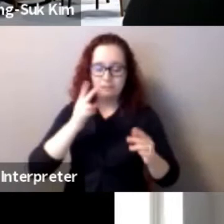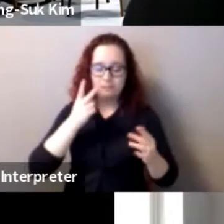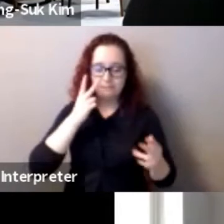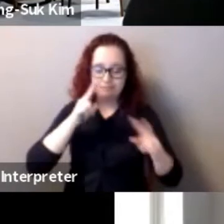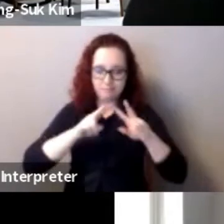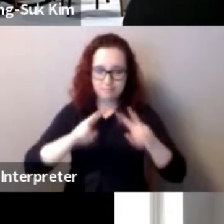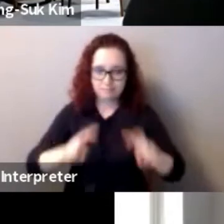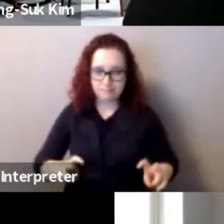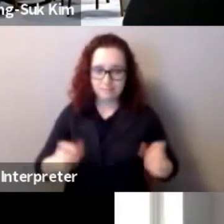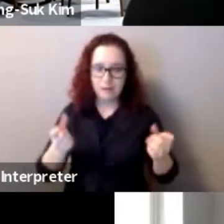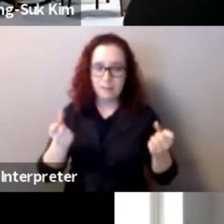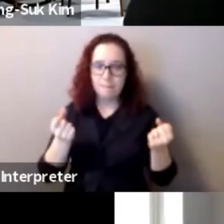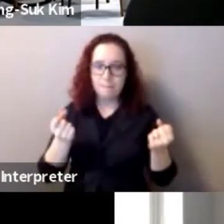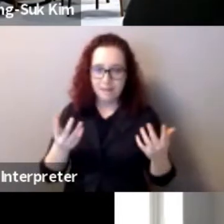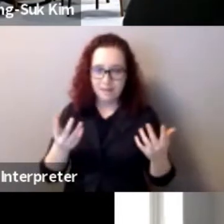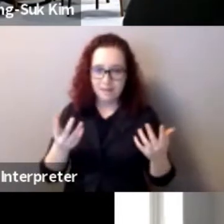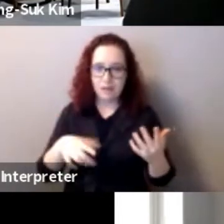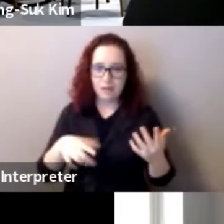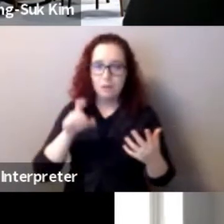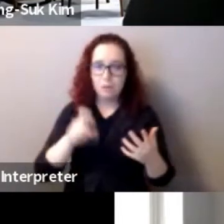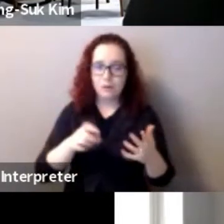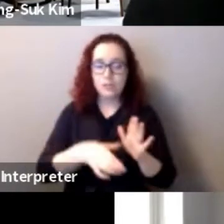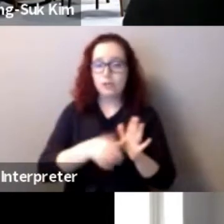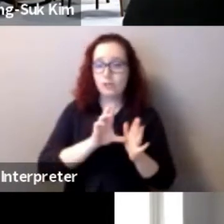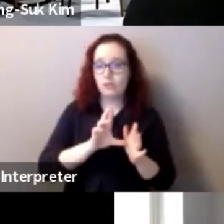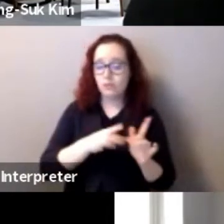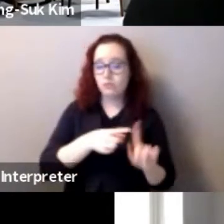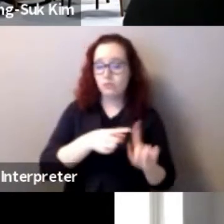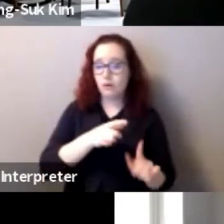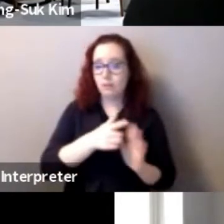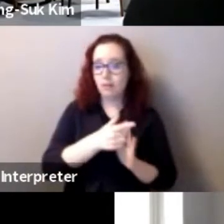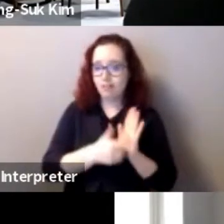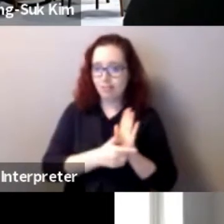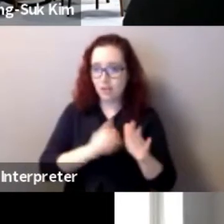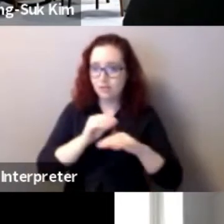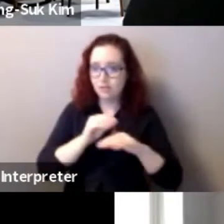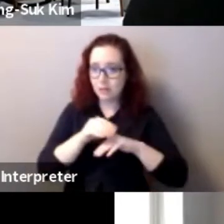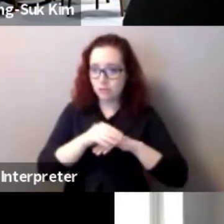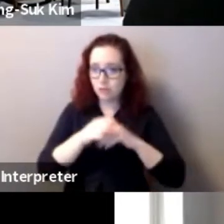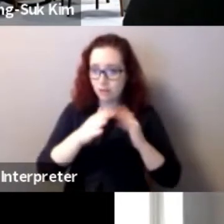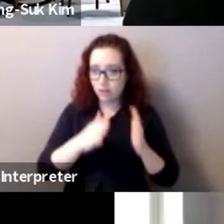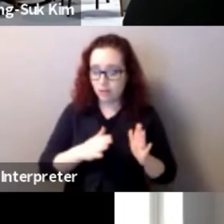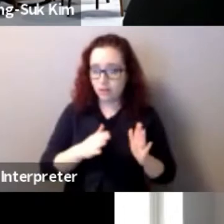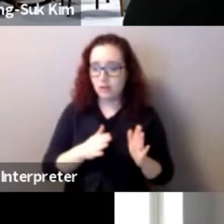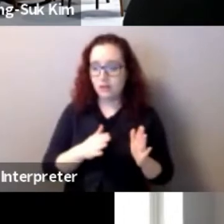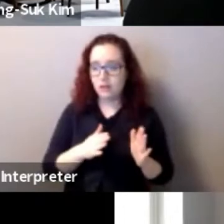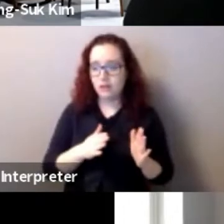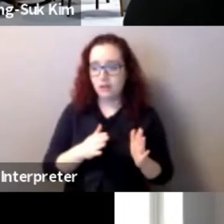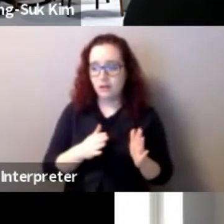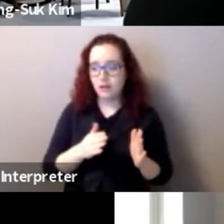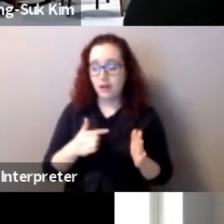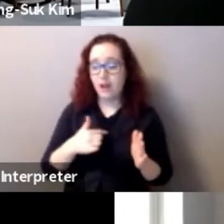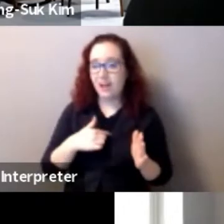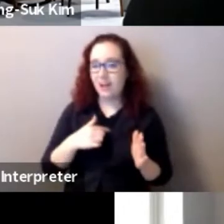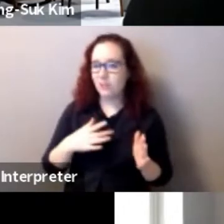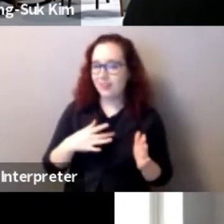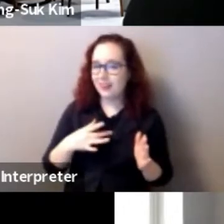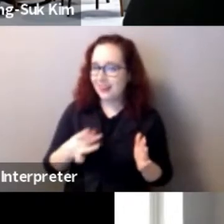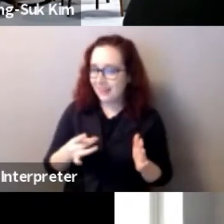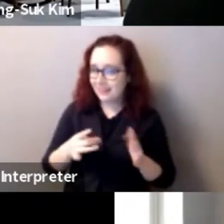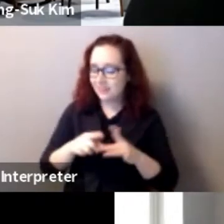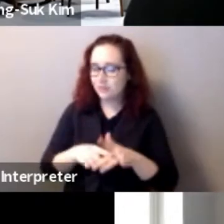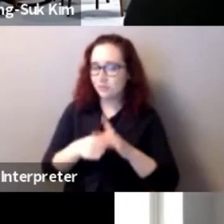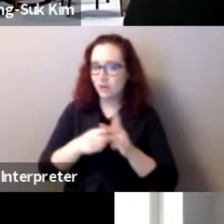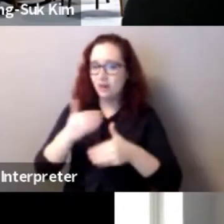in boilerplate that really need to be reviewed by our legal counsel and perhaps updated. And then I would like to start a process this